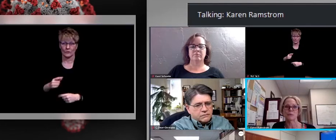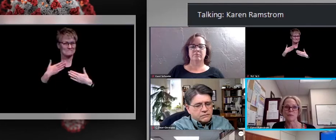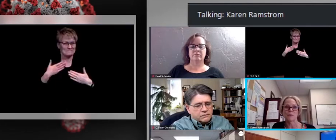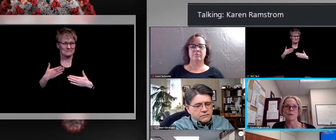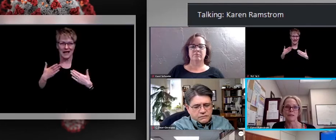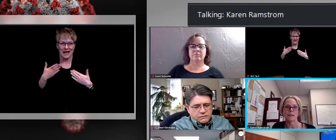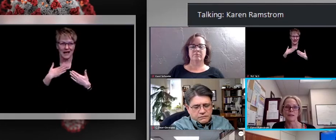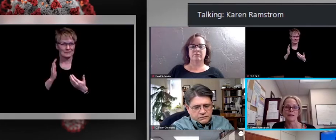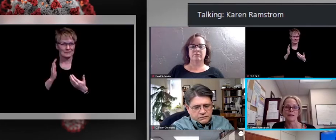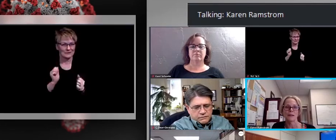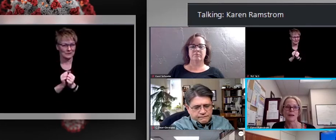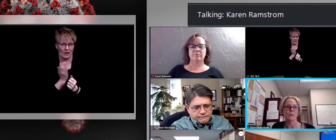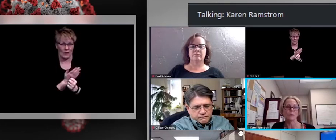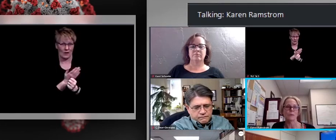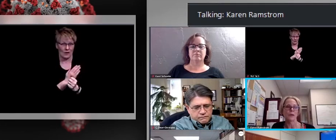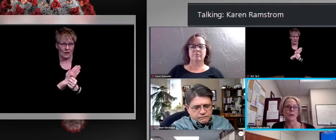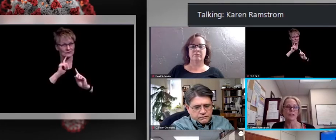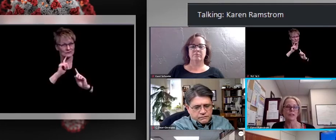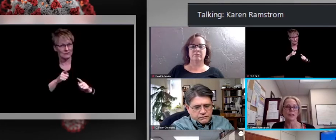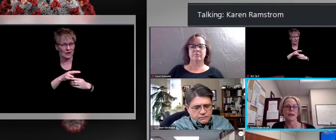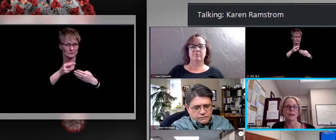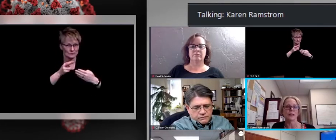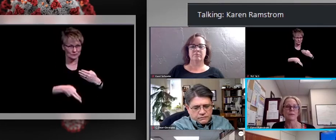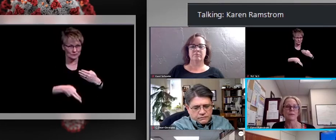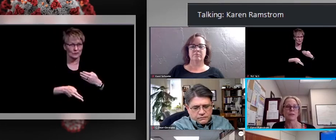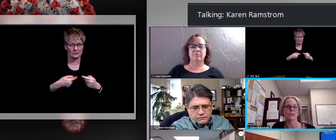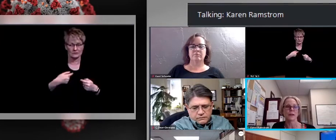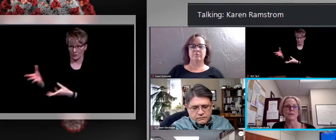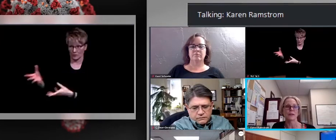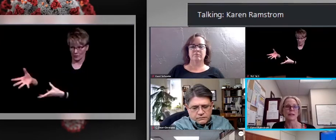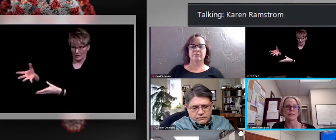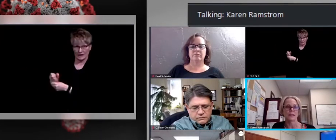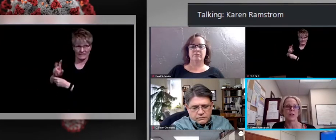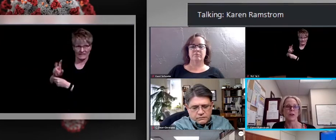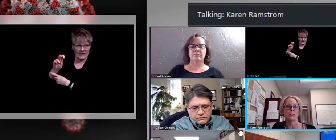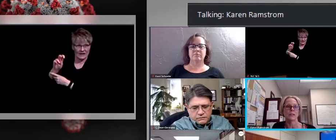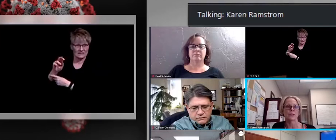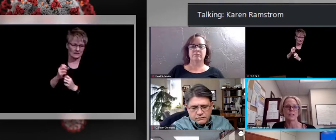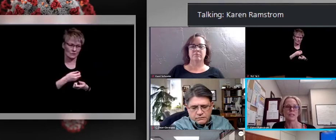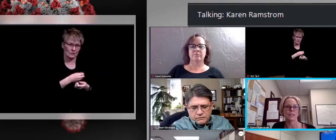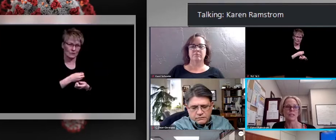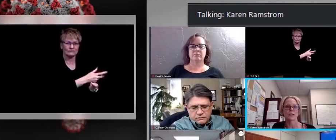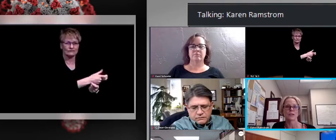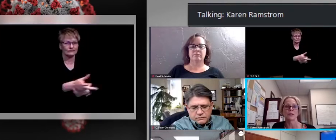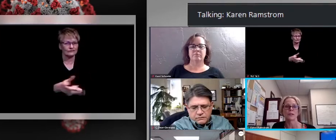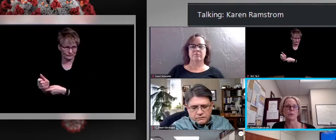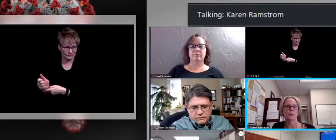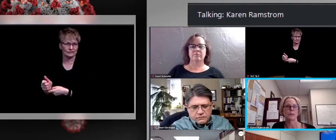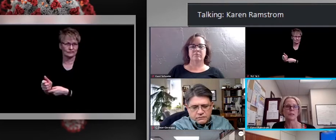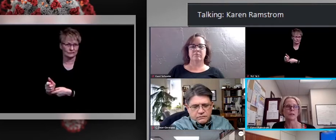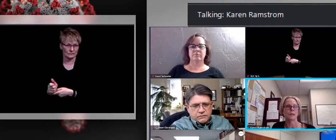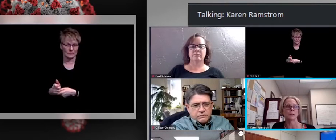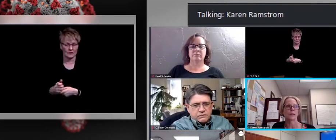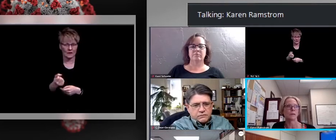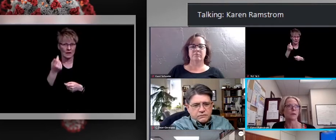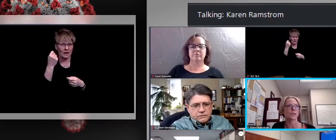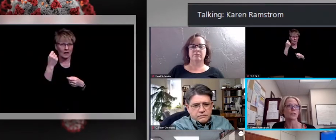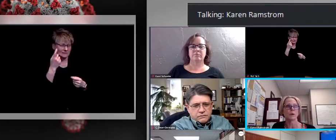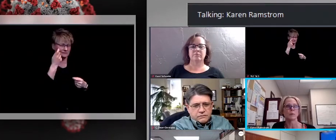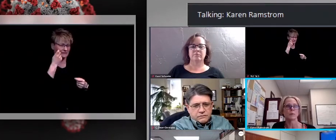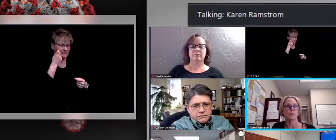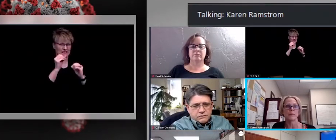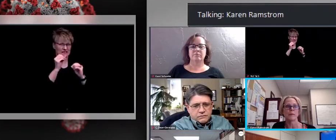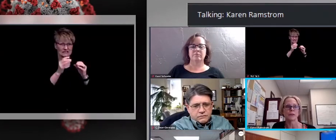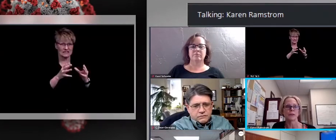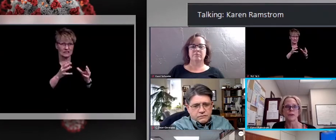supply that we've been provided. We actually had our first round of vaccinating all interested teachers completed,